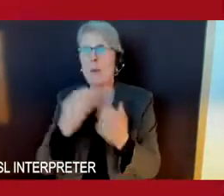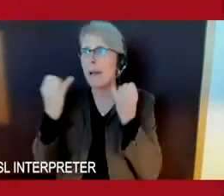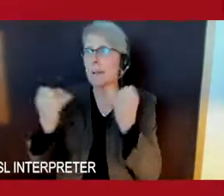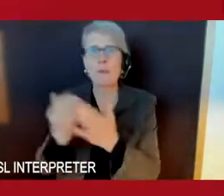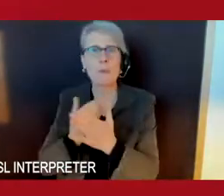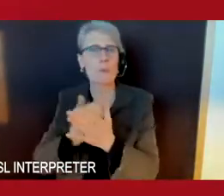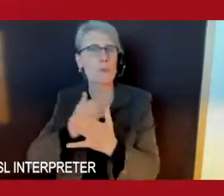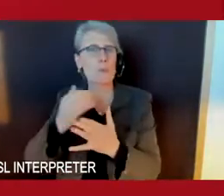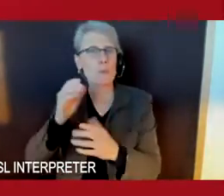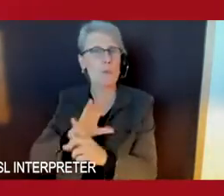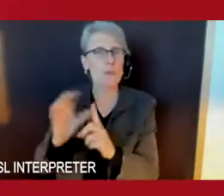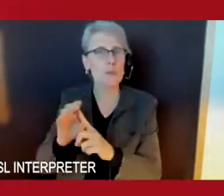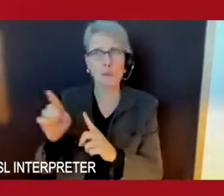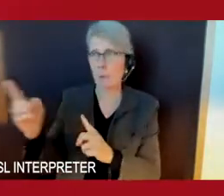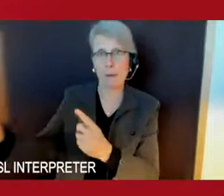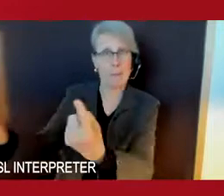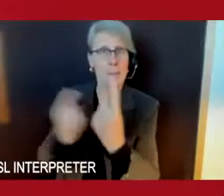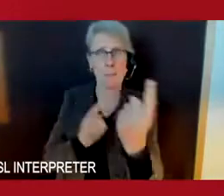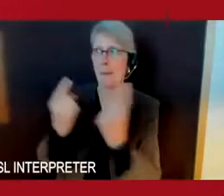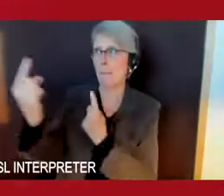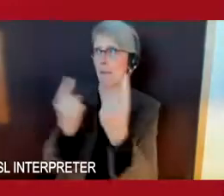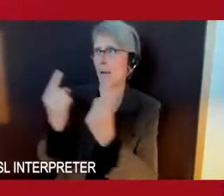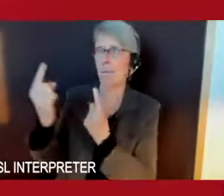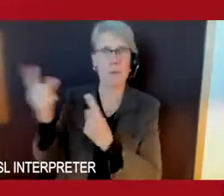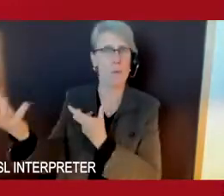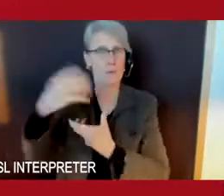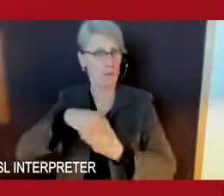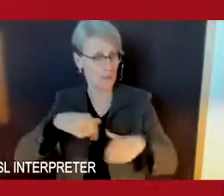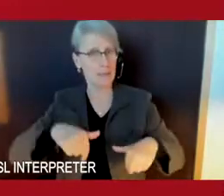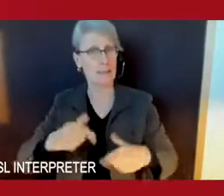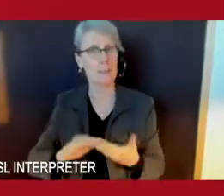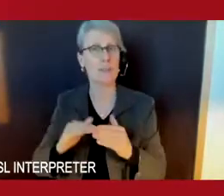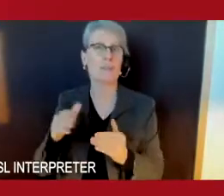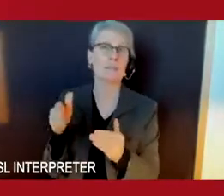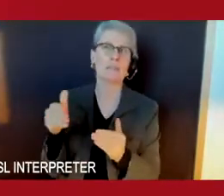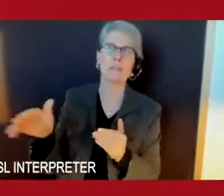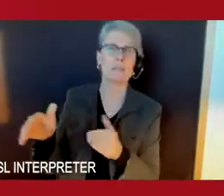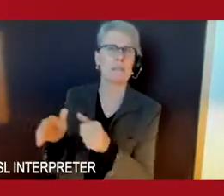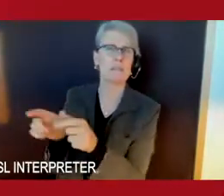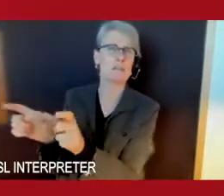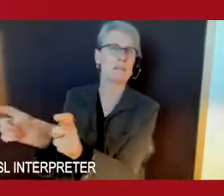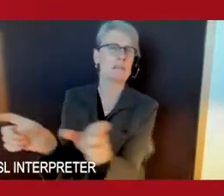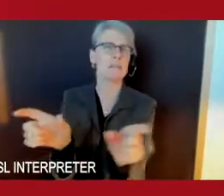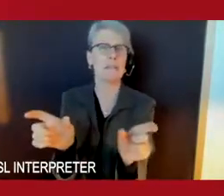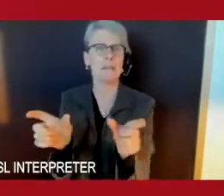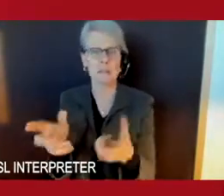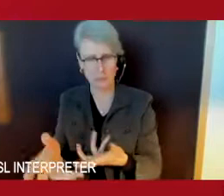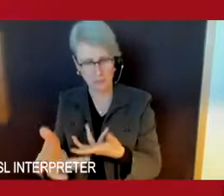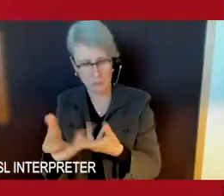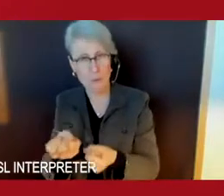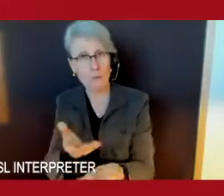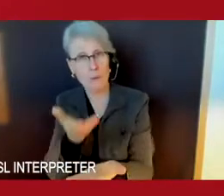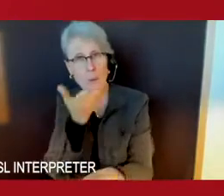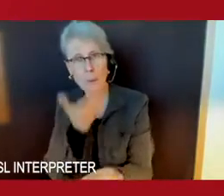opportunity to integrate new worldviews brought by these visitors who also want to become part of our community. Without